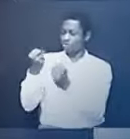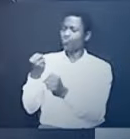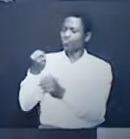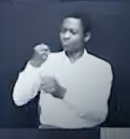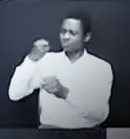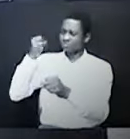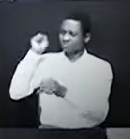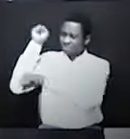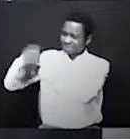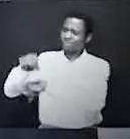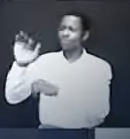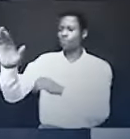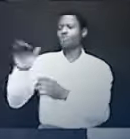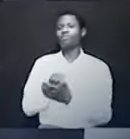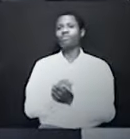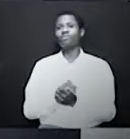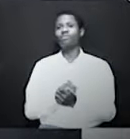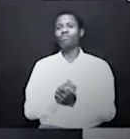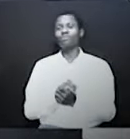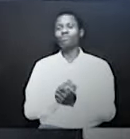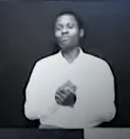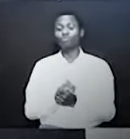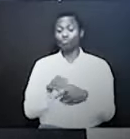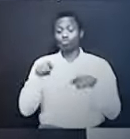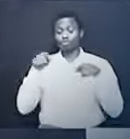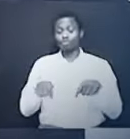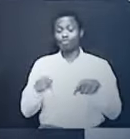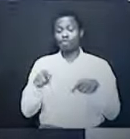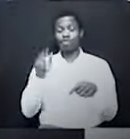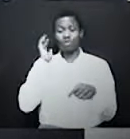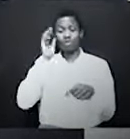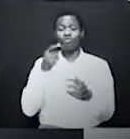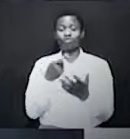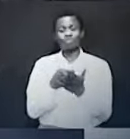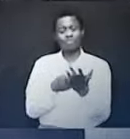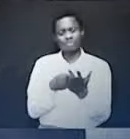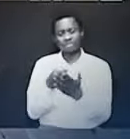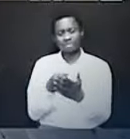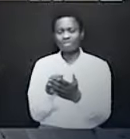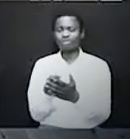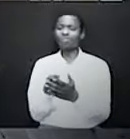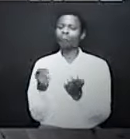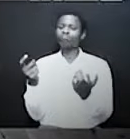concede. So today we'll discuss reposition your heart.